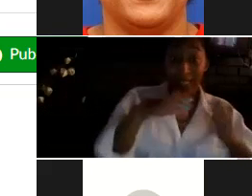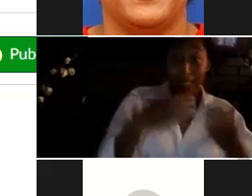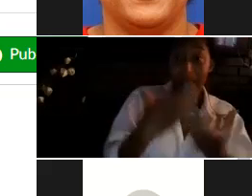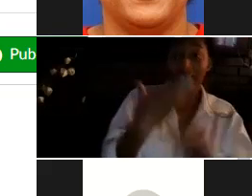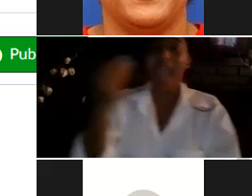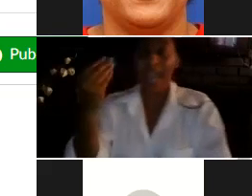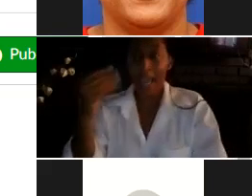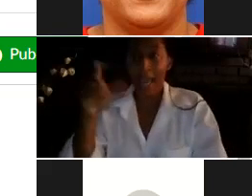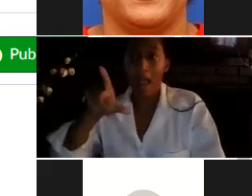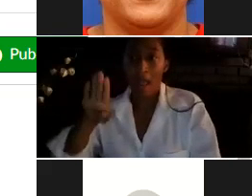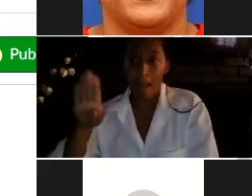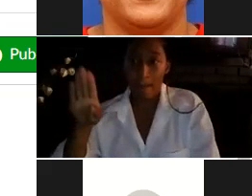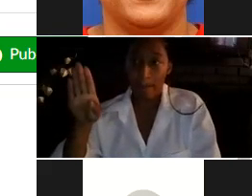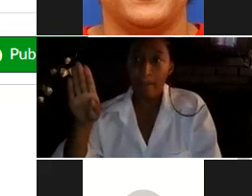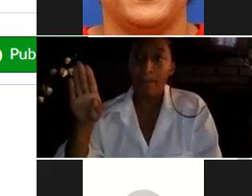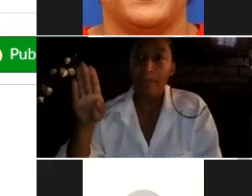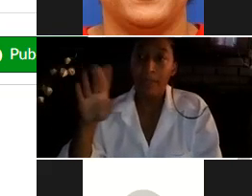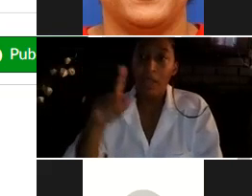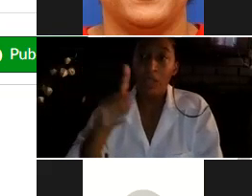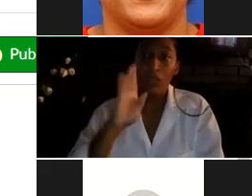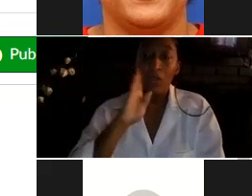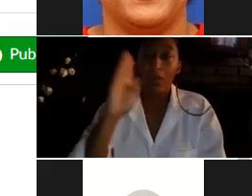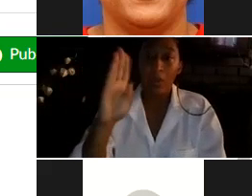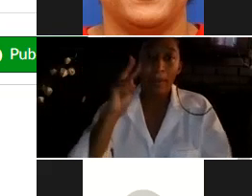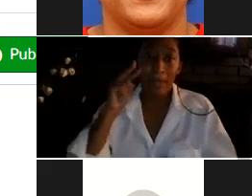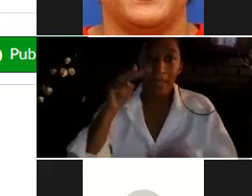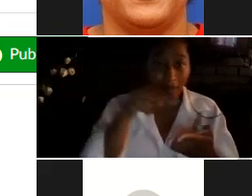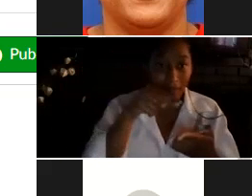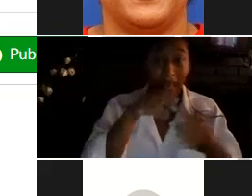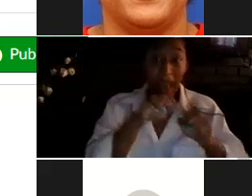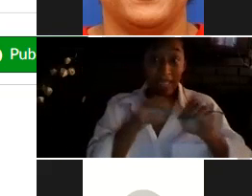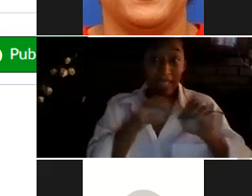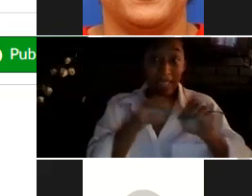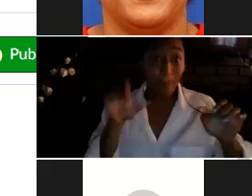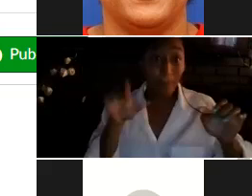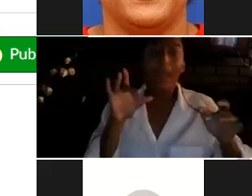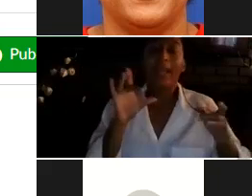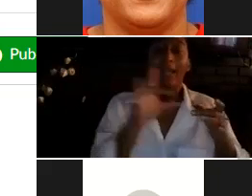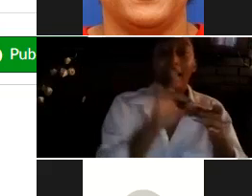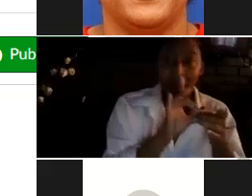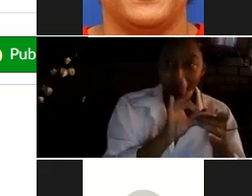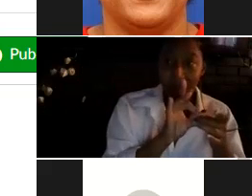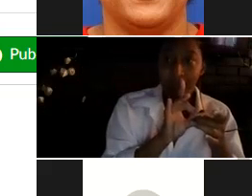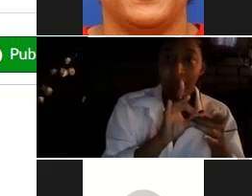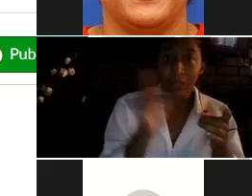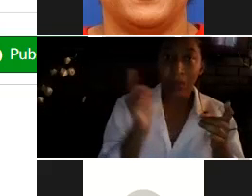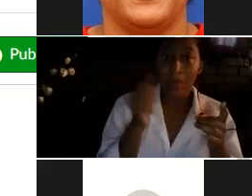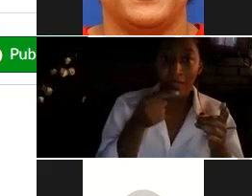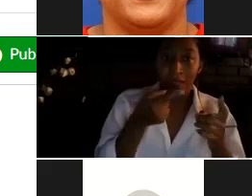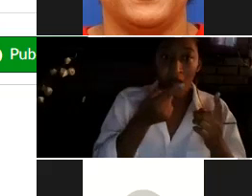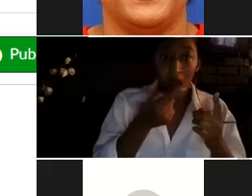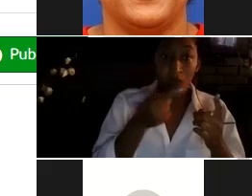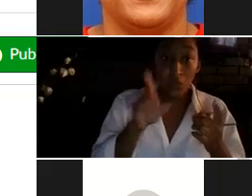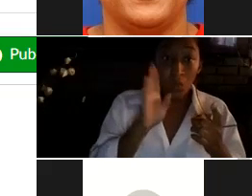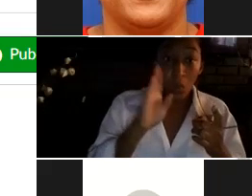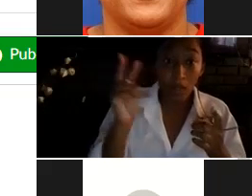an experiment that directly relates to this objective in our lab class. You'll look at motion graphs. In